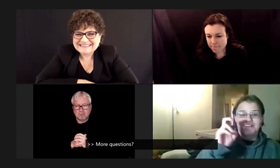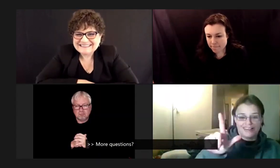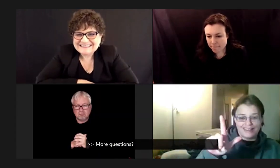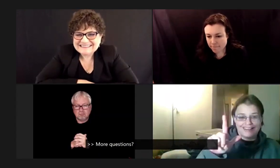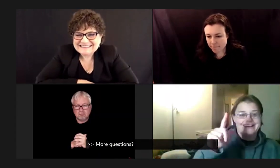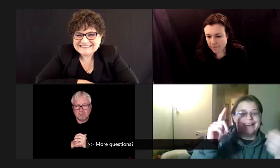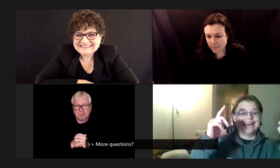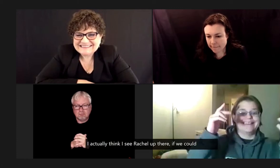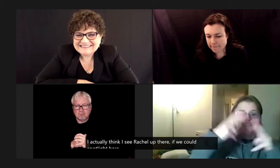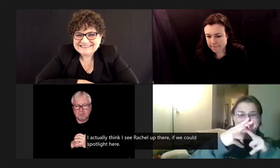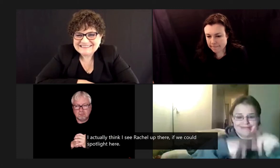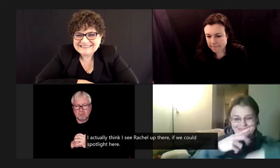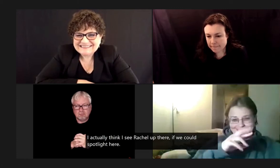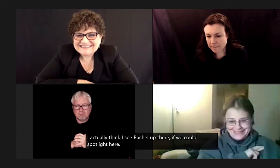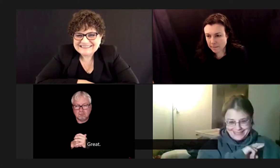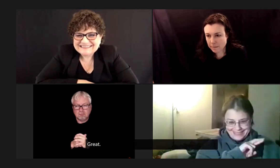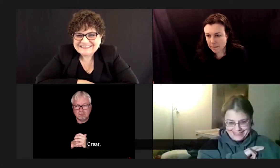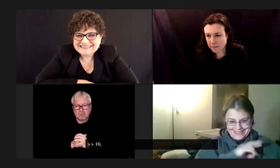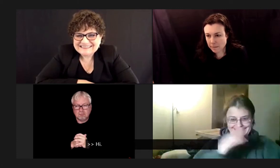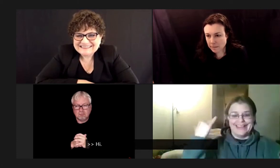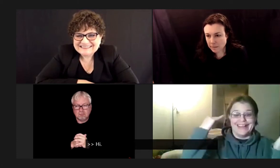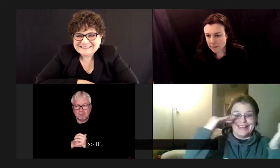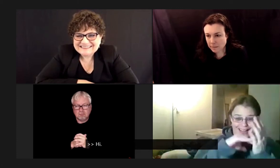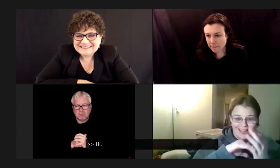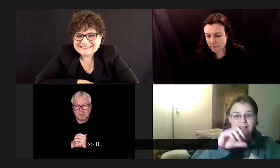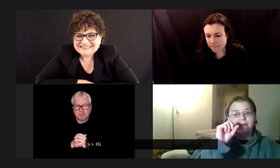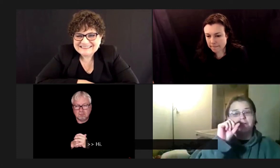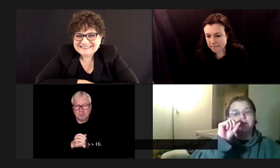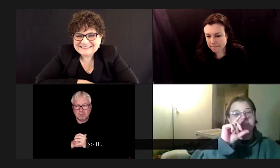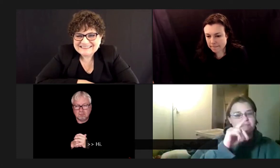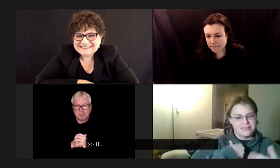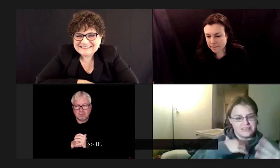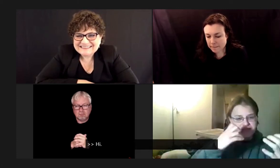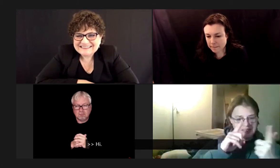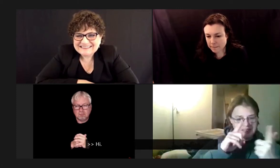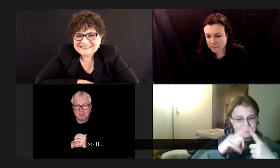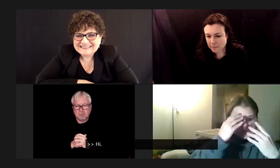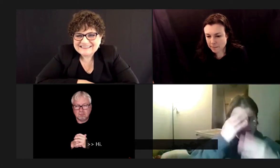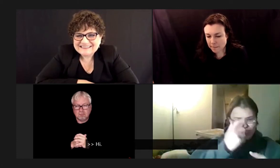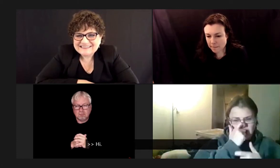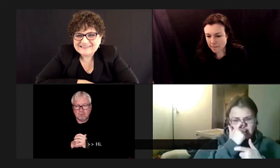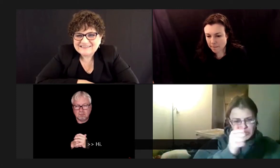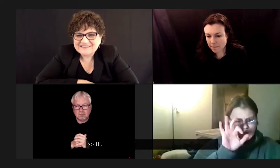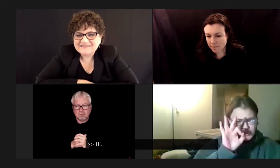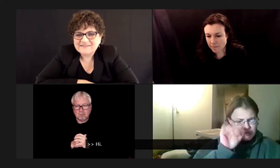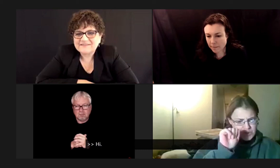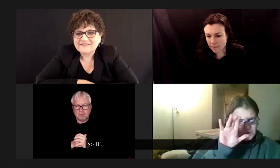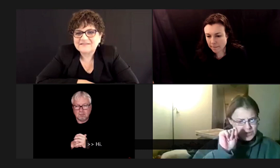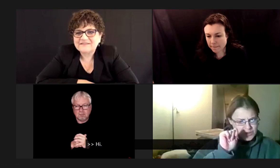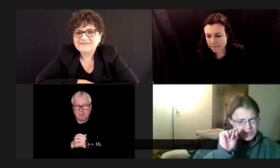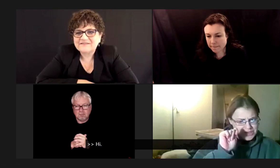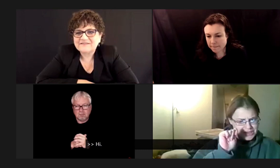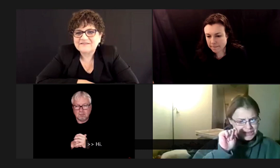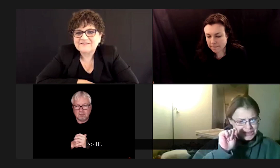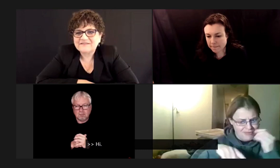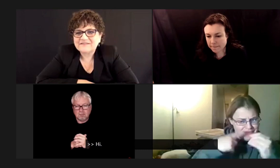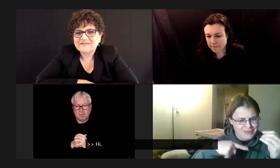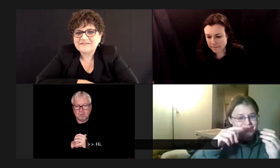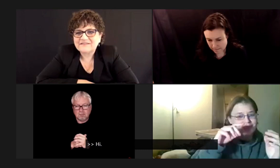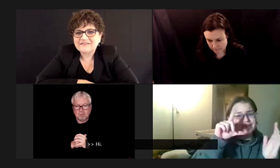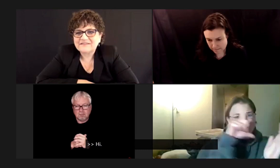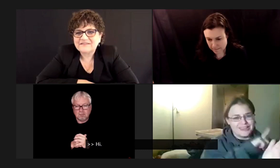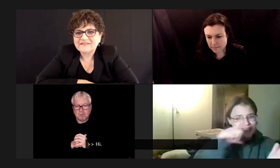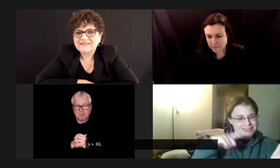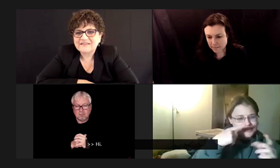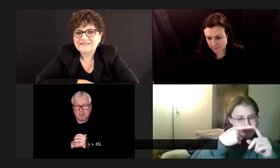Hi. Again, I'm Rachel Eggert. And again, I just want to let everybody